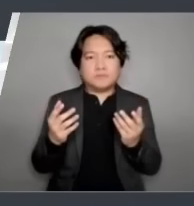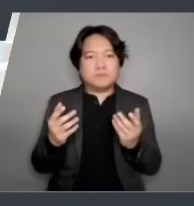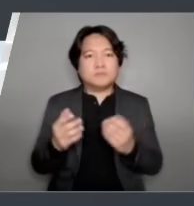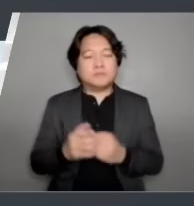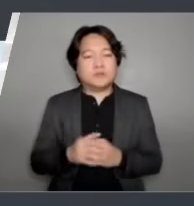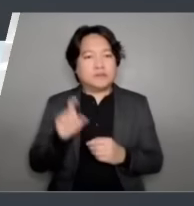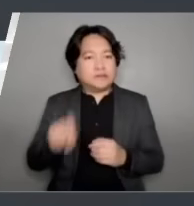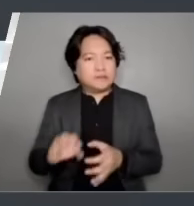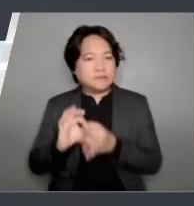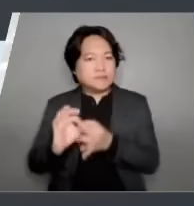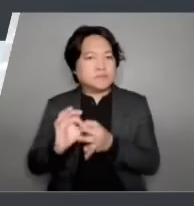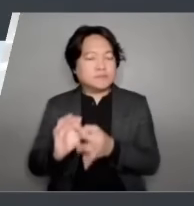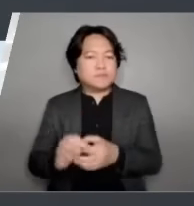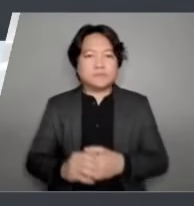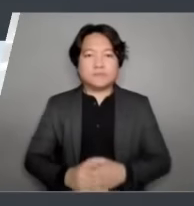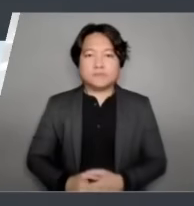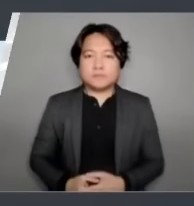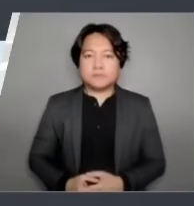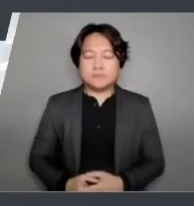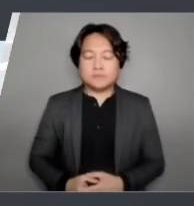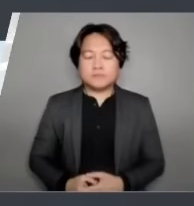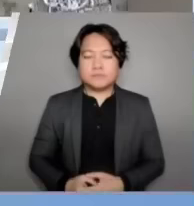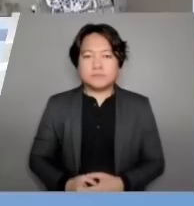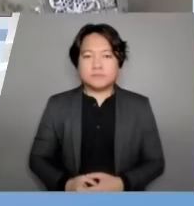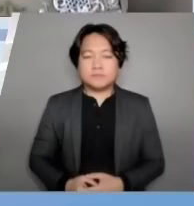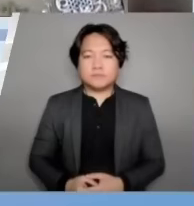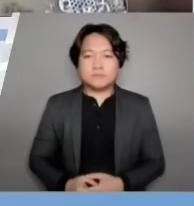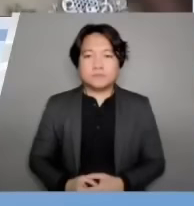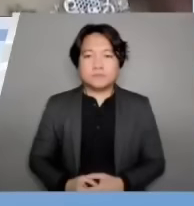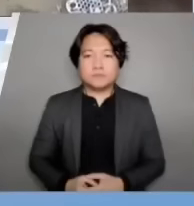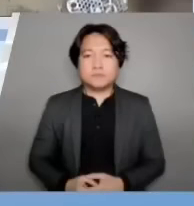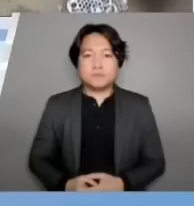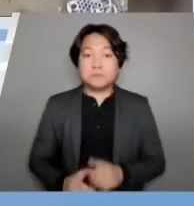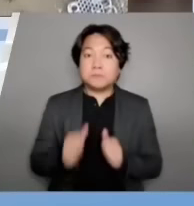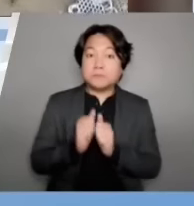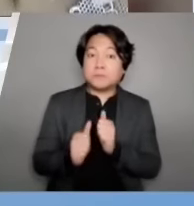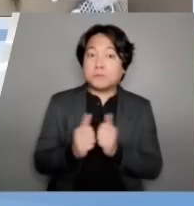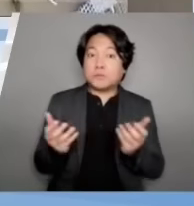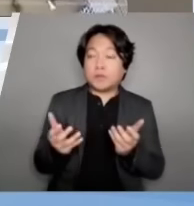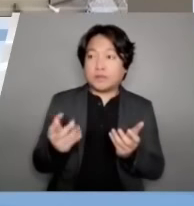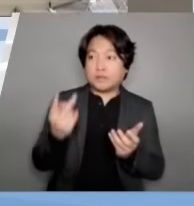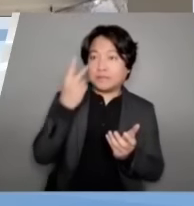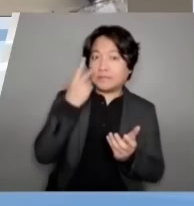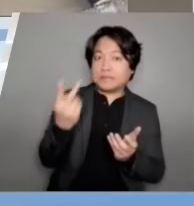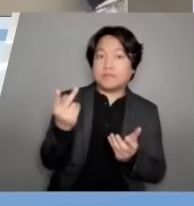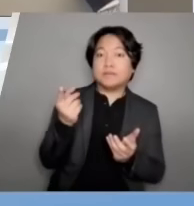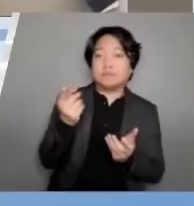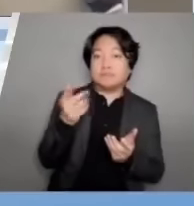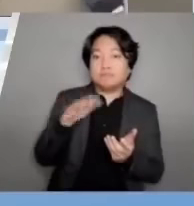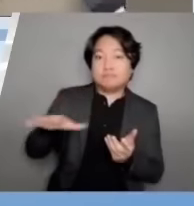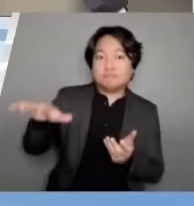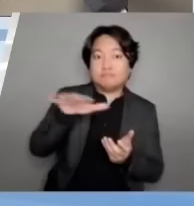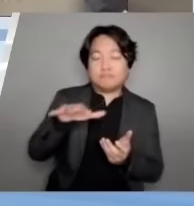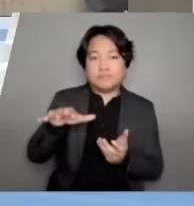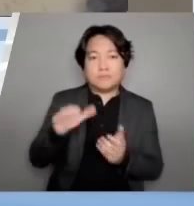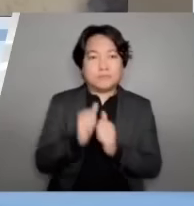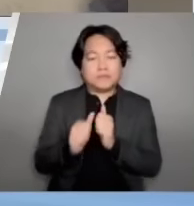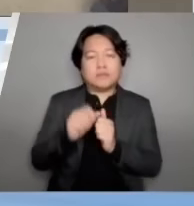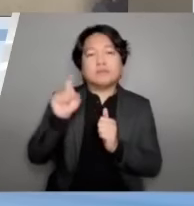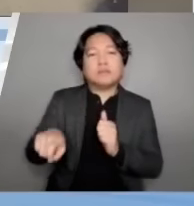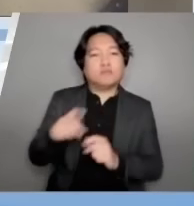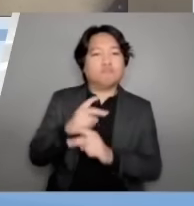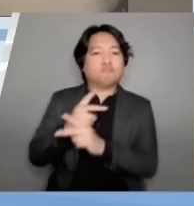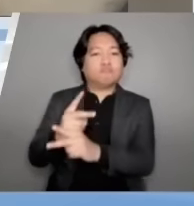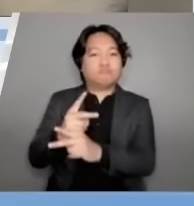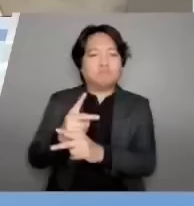reach. Indeed, these assets contribute to an agile Air Force, capable of protecting our nation